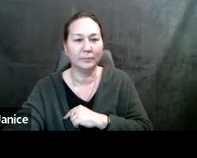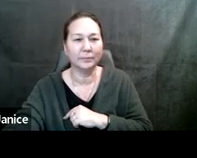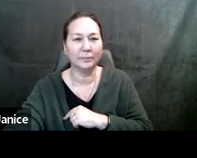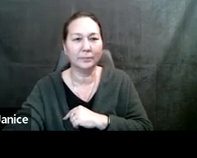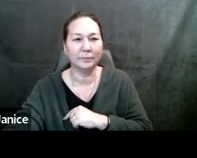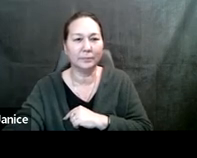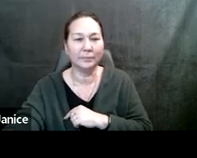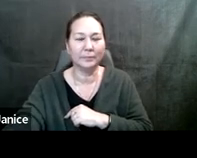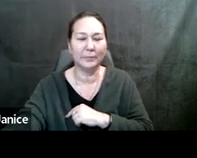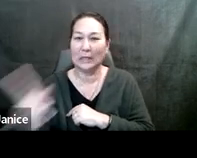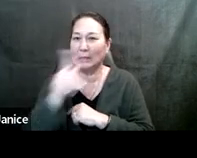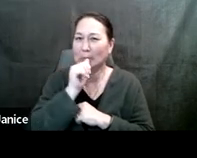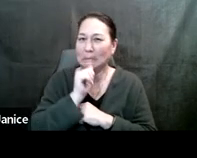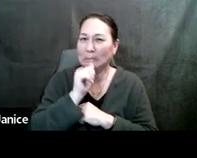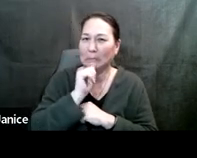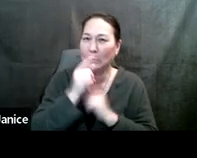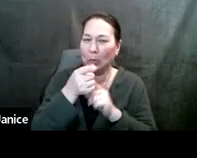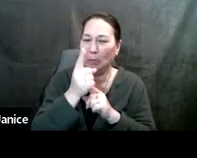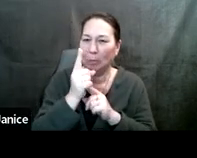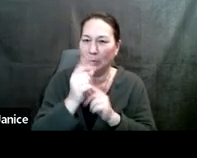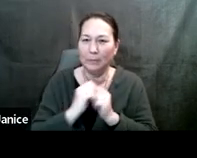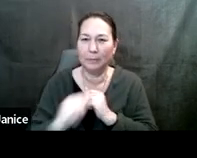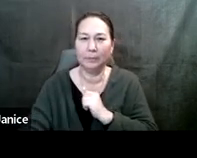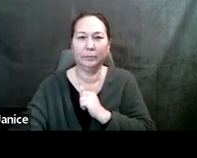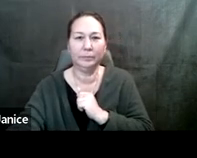just bear with me a moment here